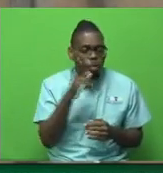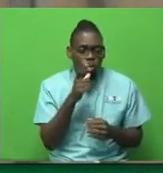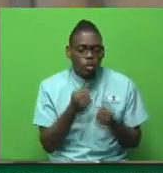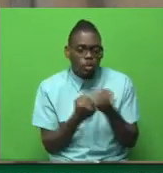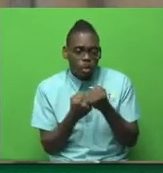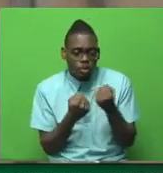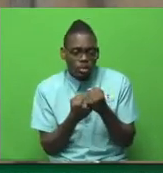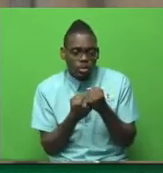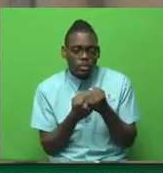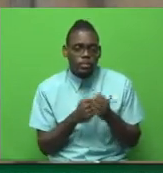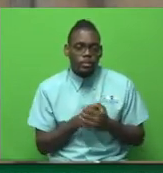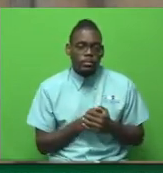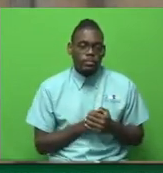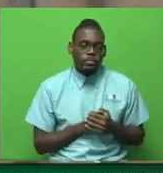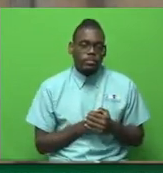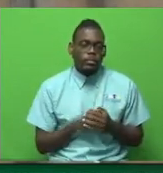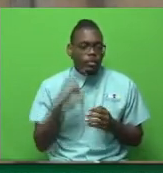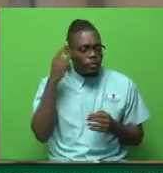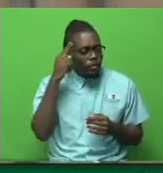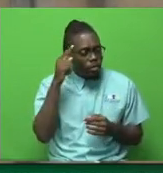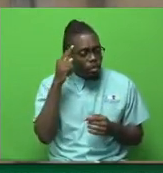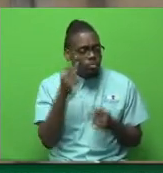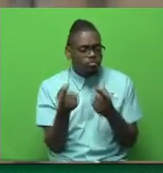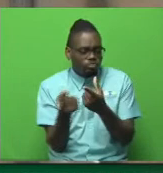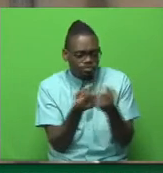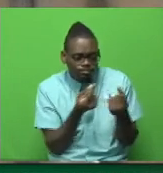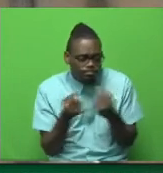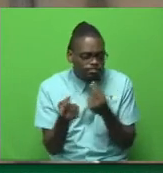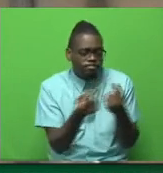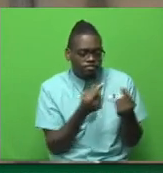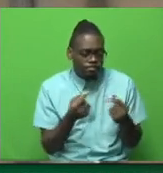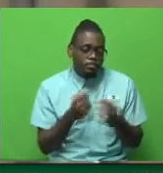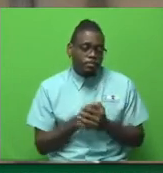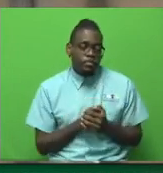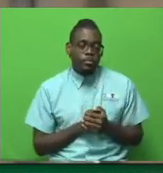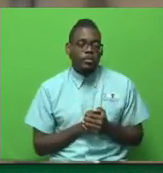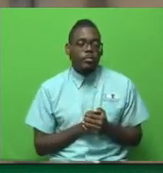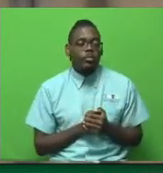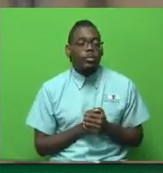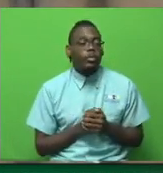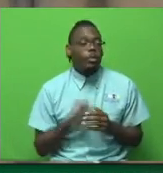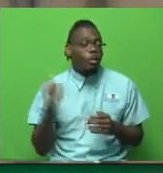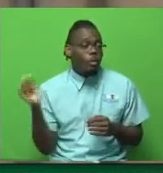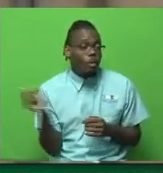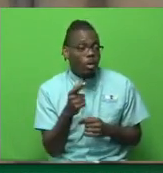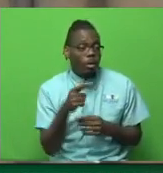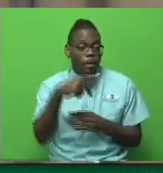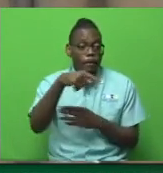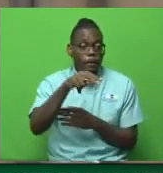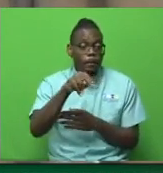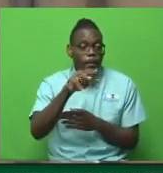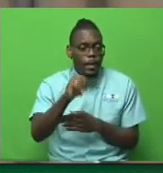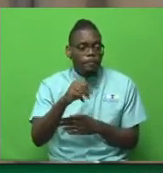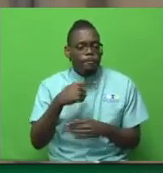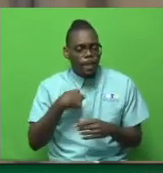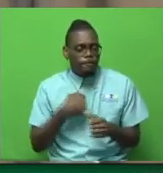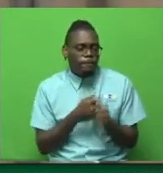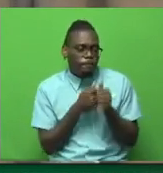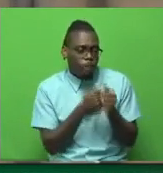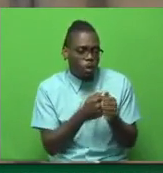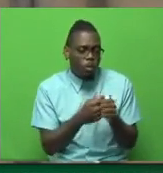Keith Christopher Rowley is about and that is what all of us are about following that example